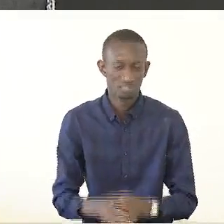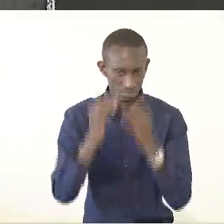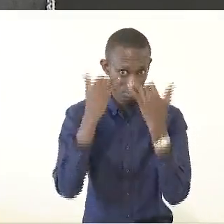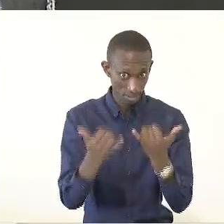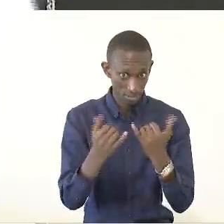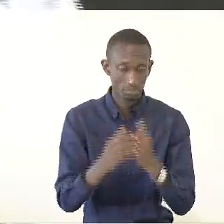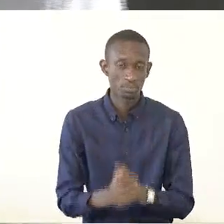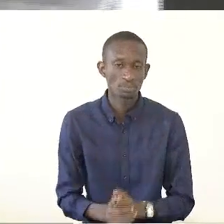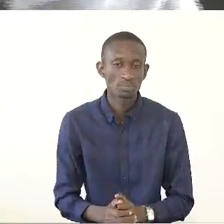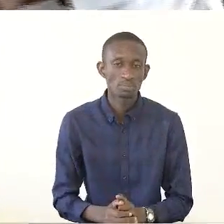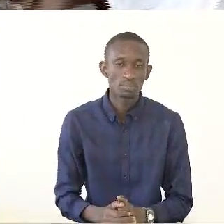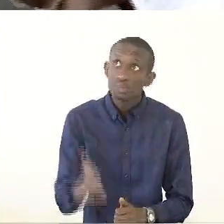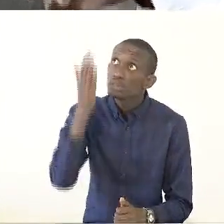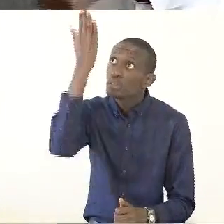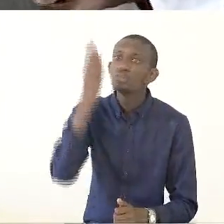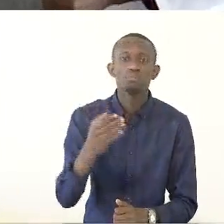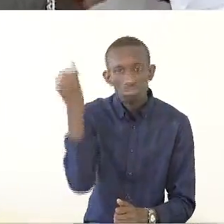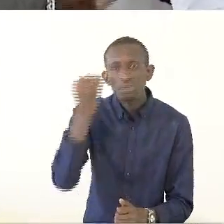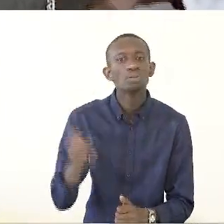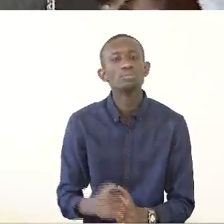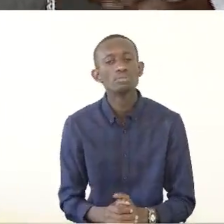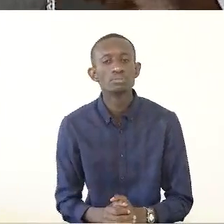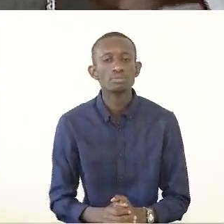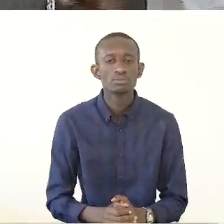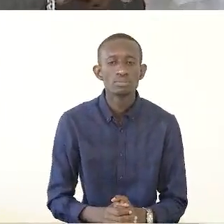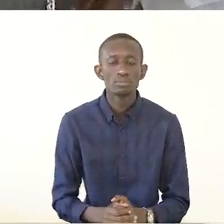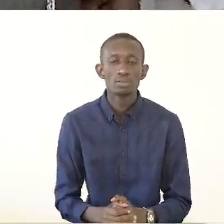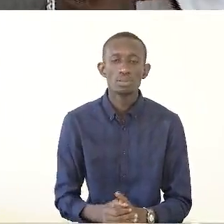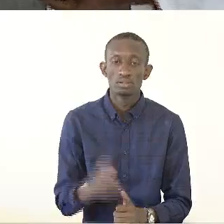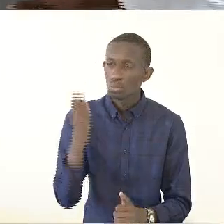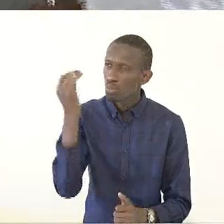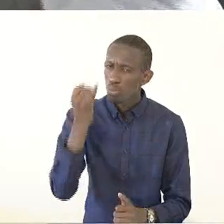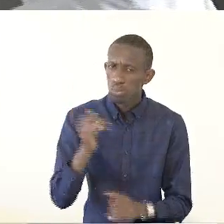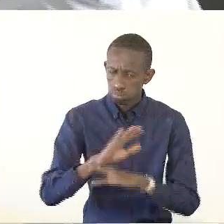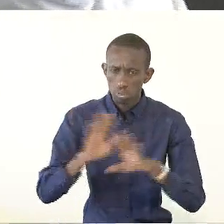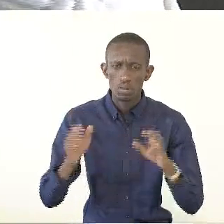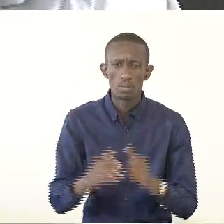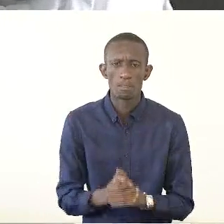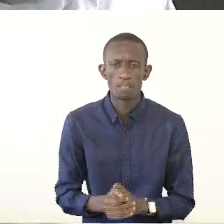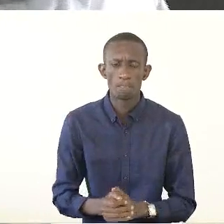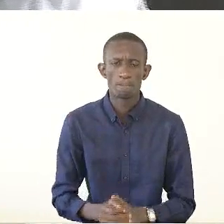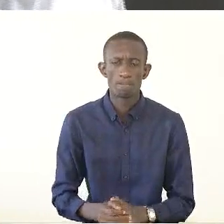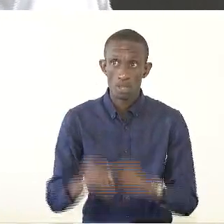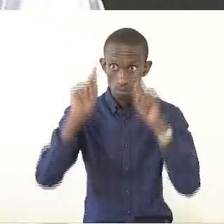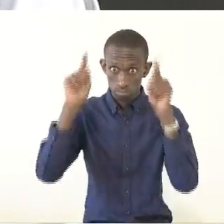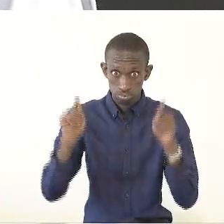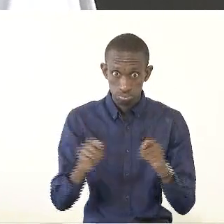Now, this is our graph. This is the graph, plotting the graph of y. This is y.